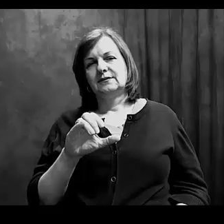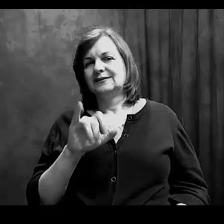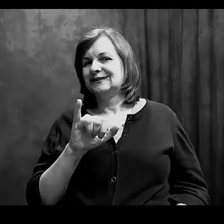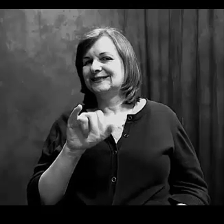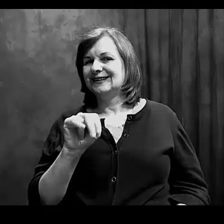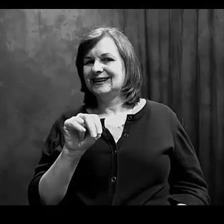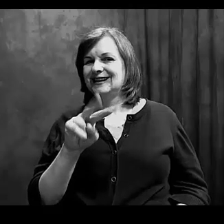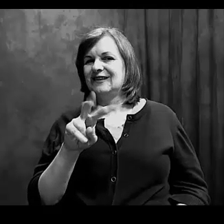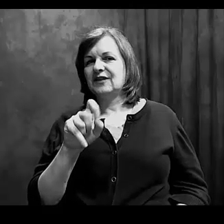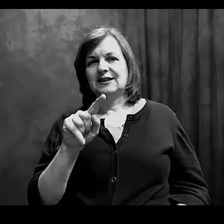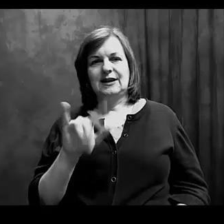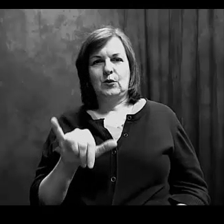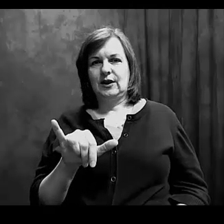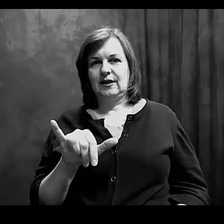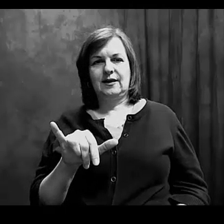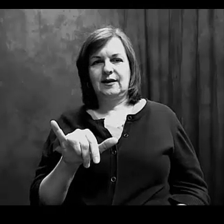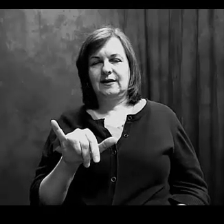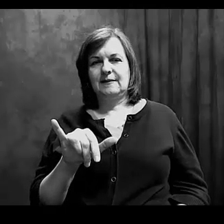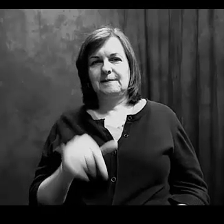involuntary.